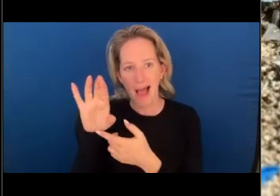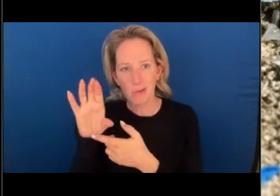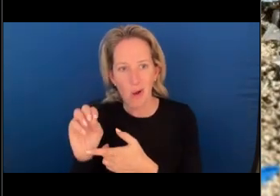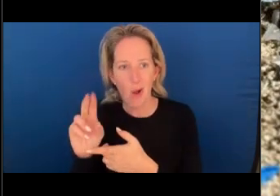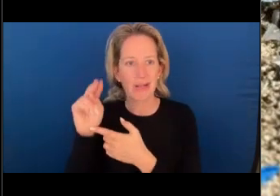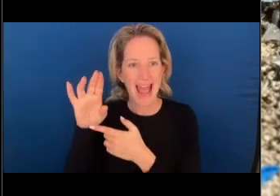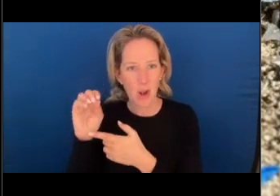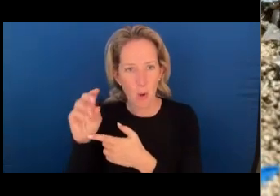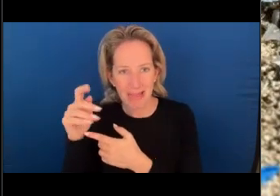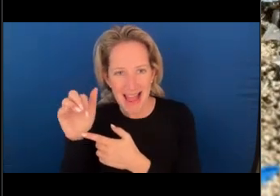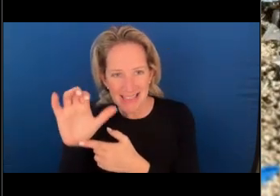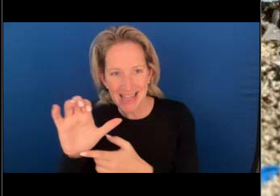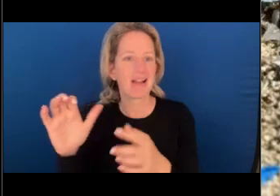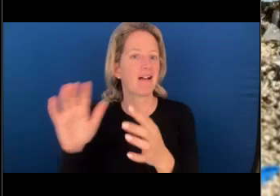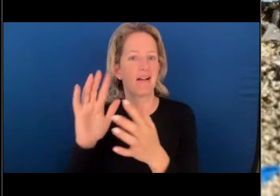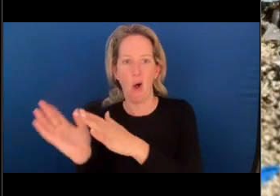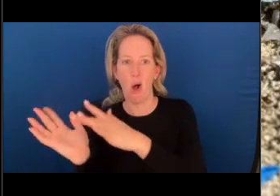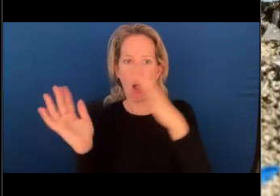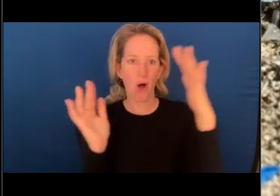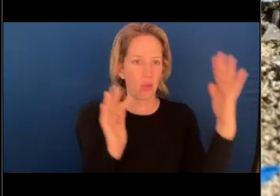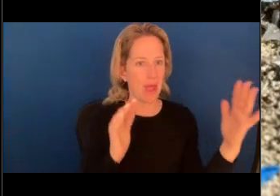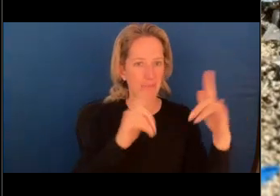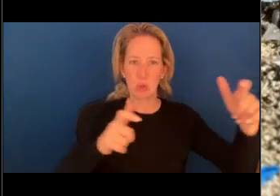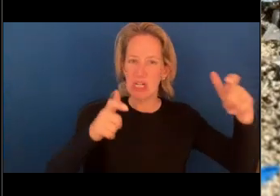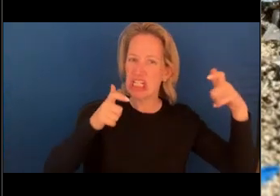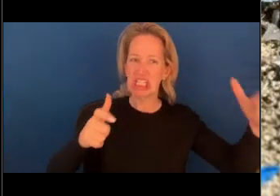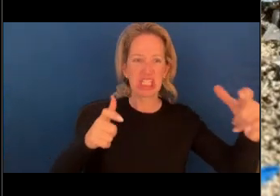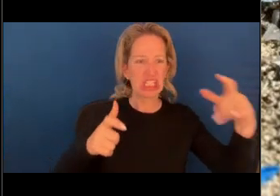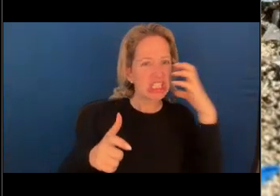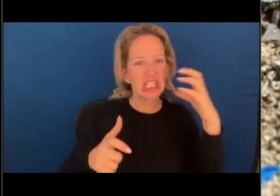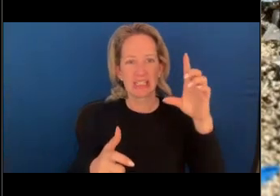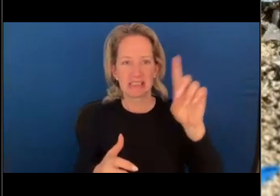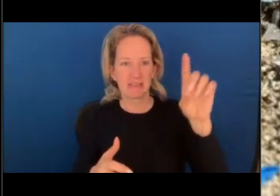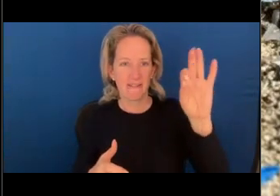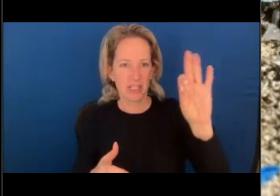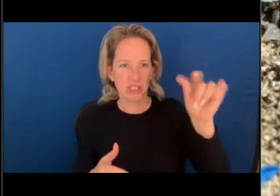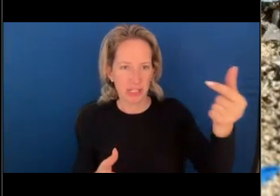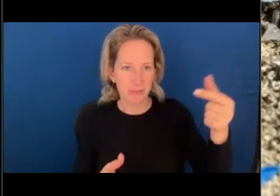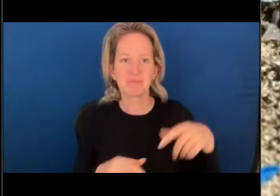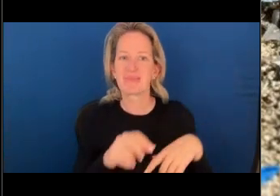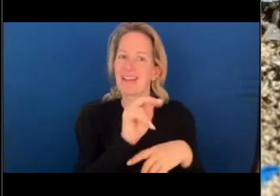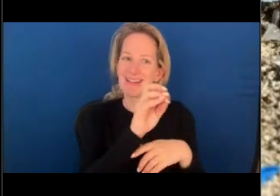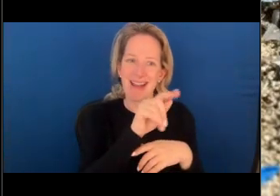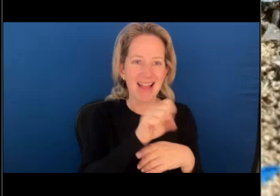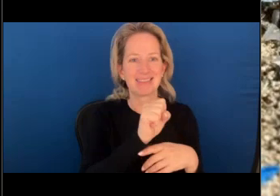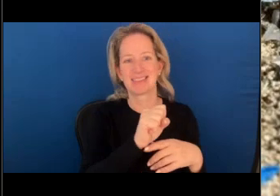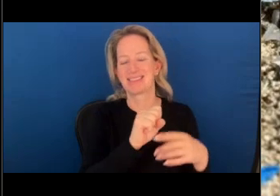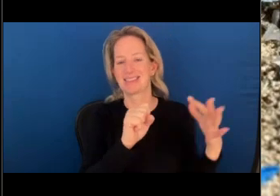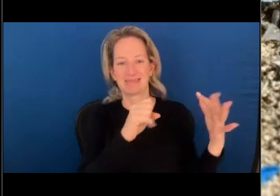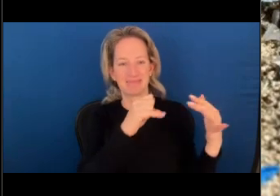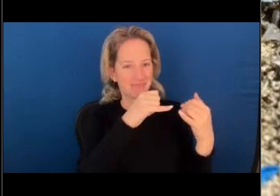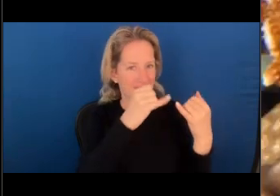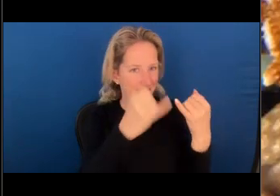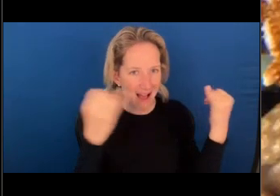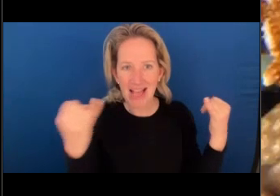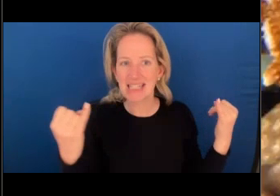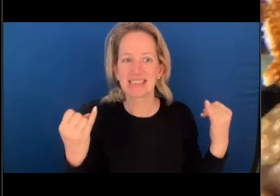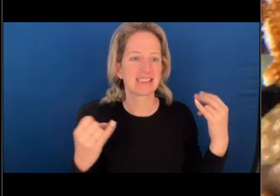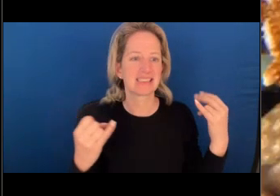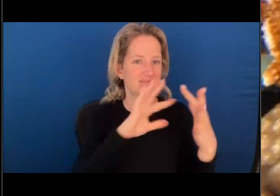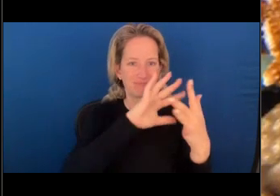up to giant conglomerates of derelict fishing gear, mainly nets and lines with other debris tangled in. Next slide.